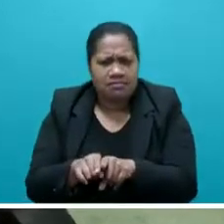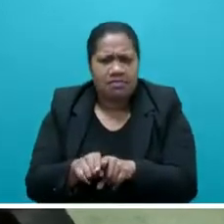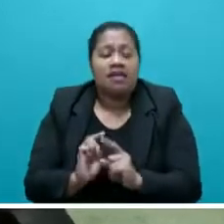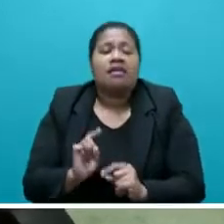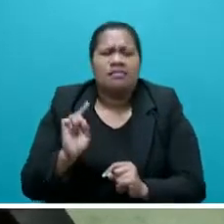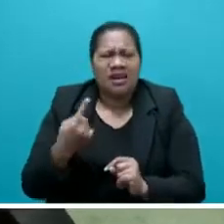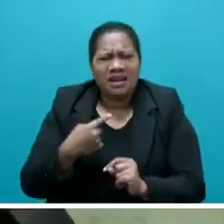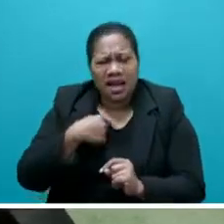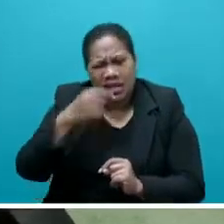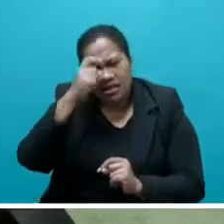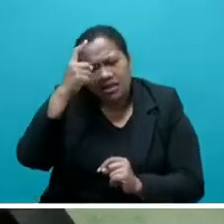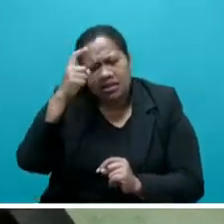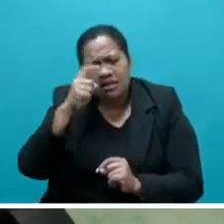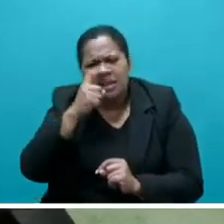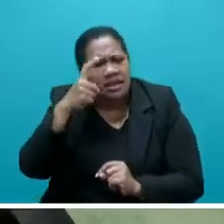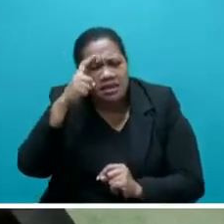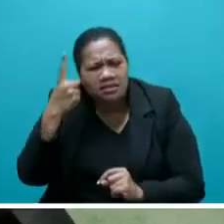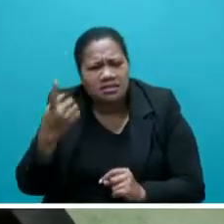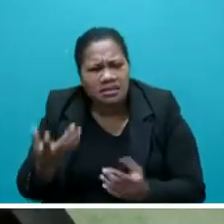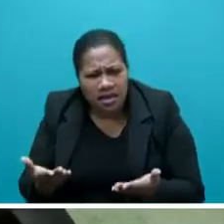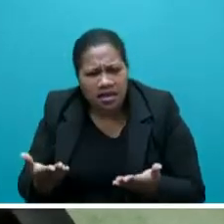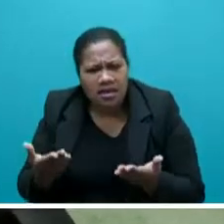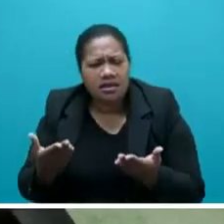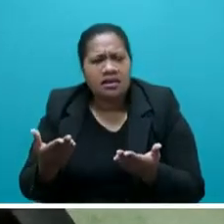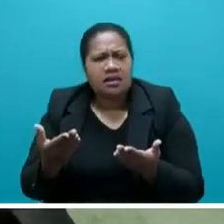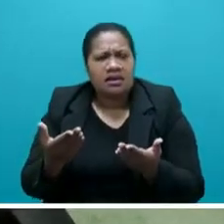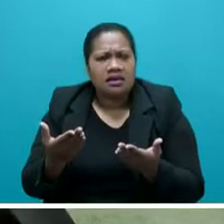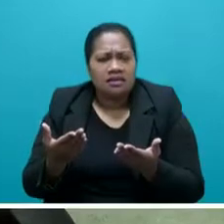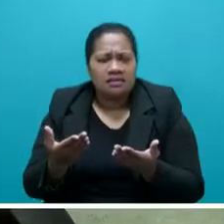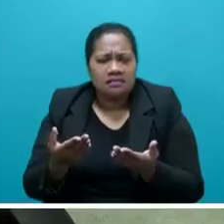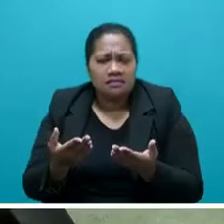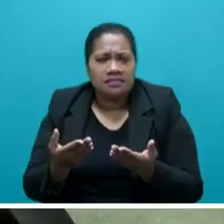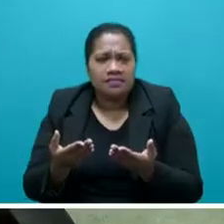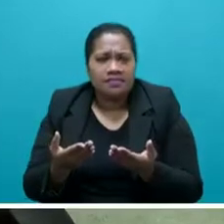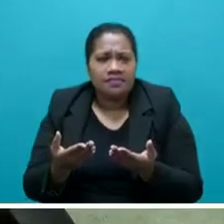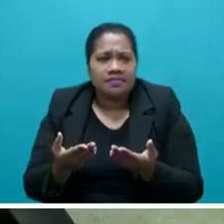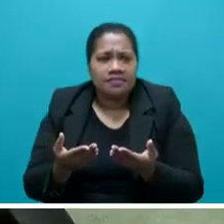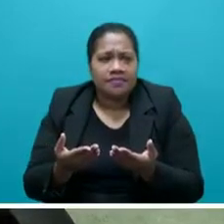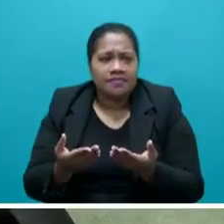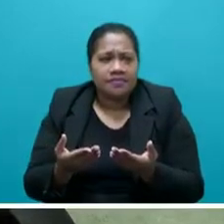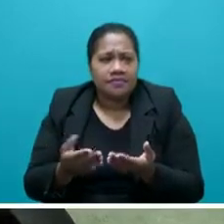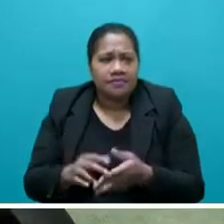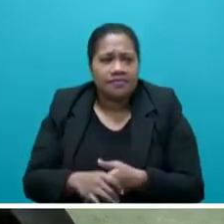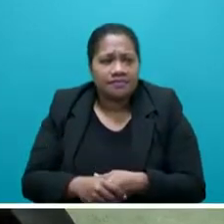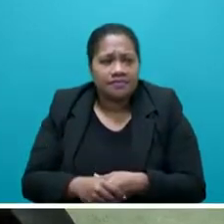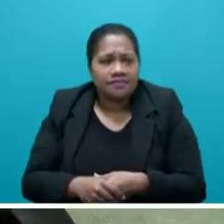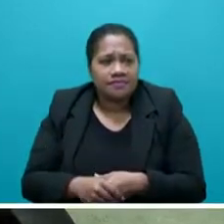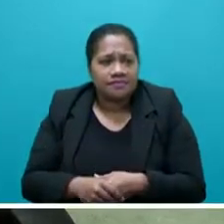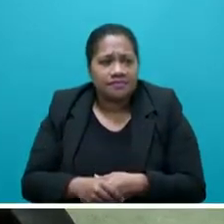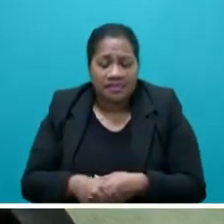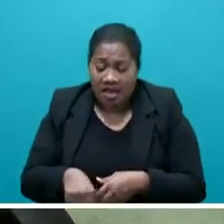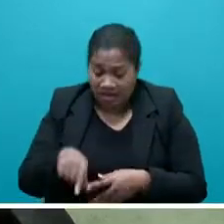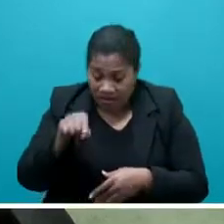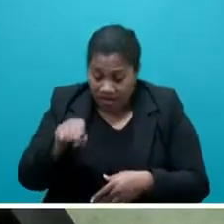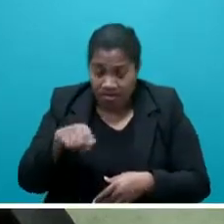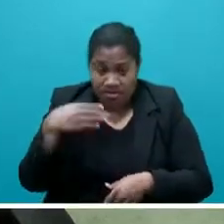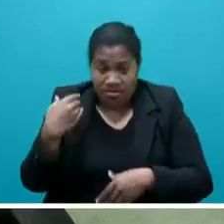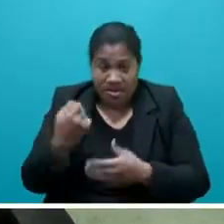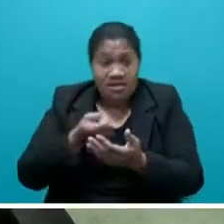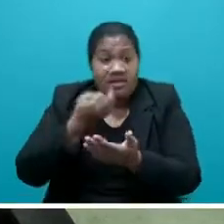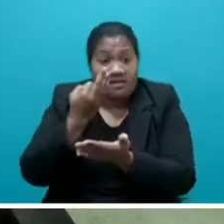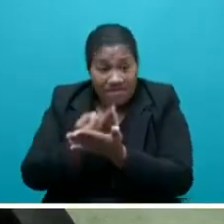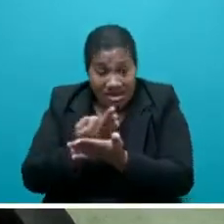grasp in a very pedestrian approach to economic fundamentals, is that superannuation funds need to lend